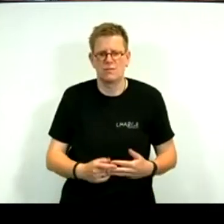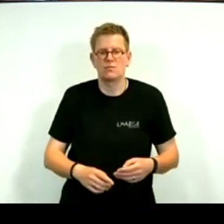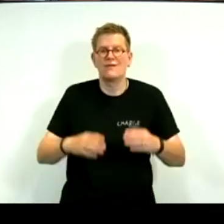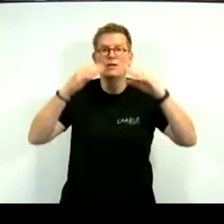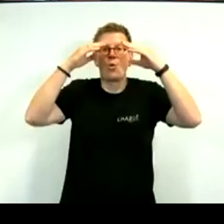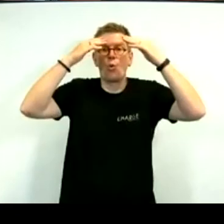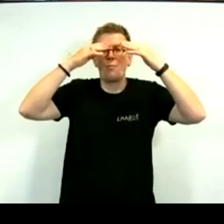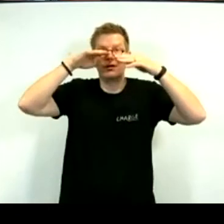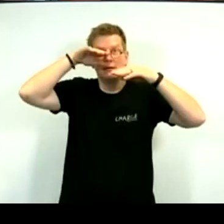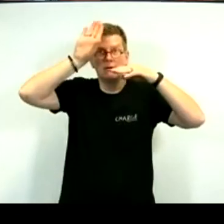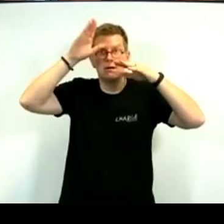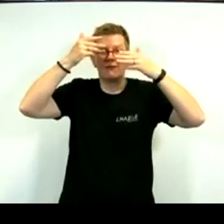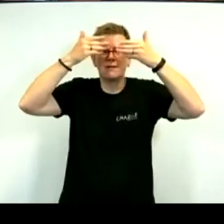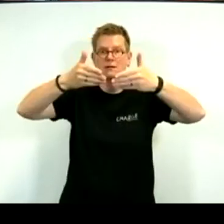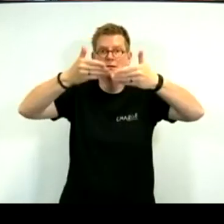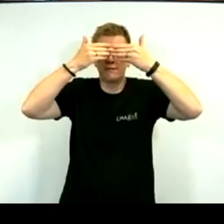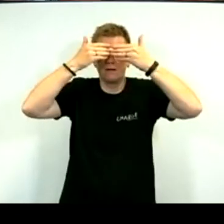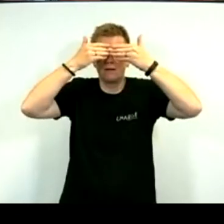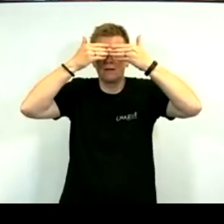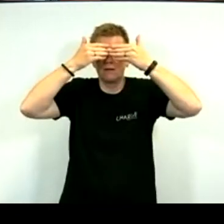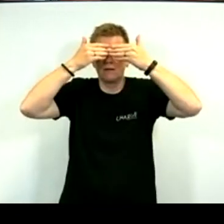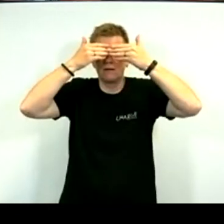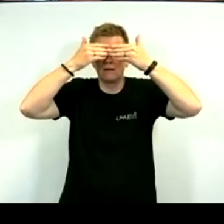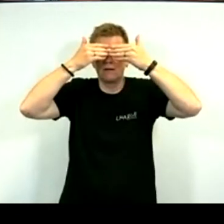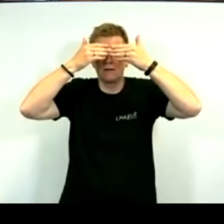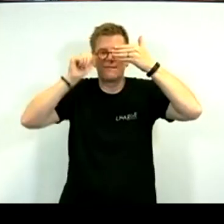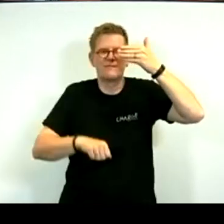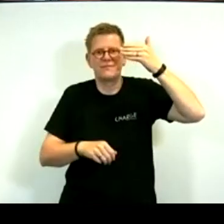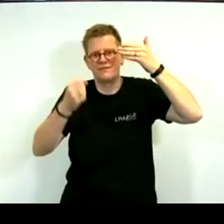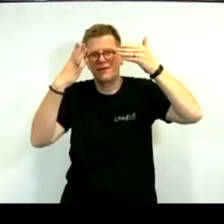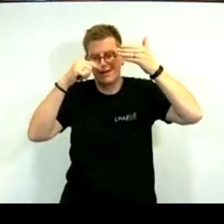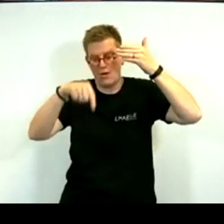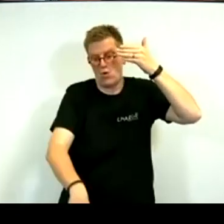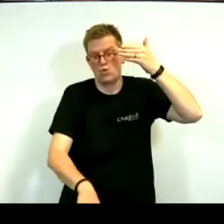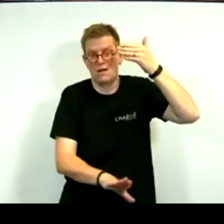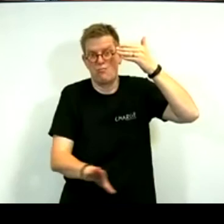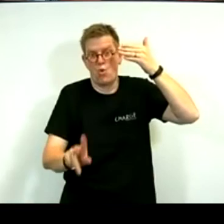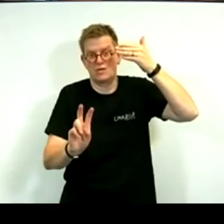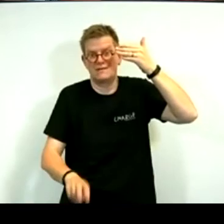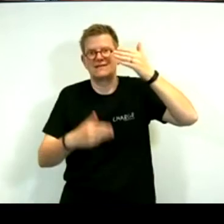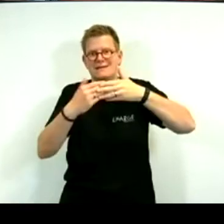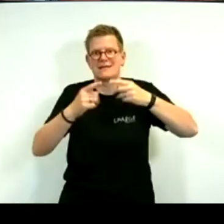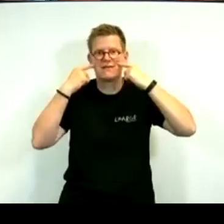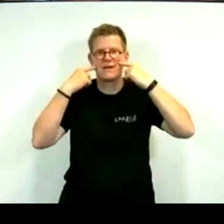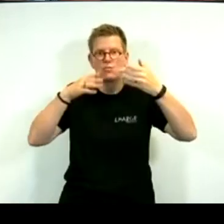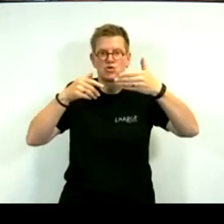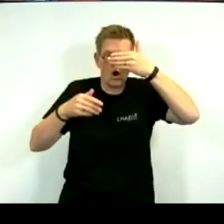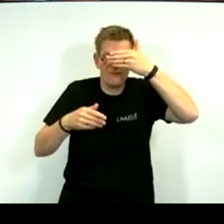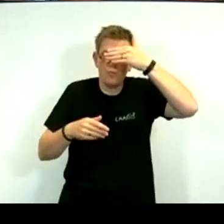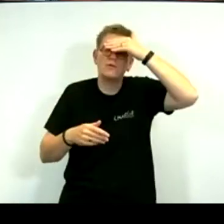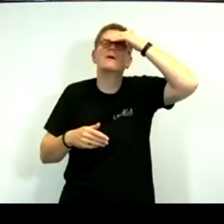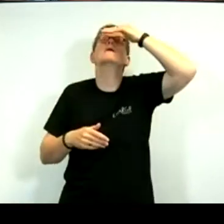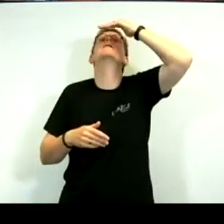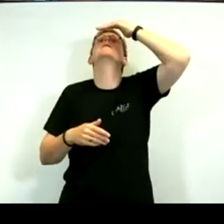because they're not up, they're down on the floor. So they're having to extend their heads up very dramatically to look at the